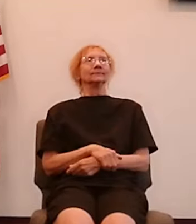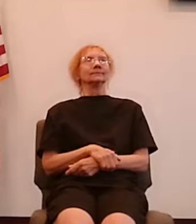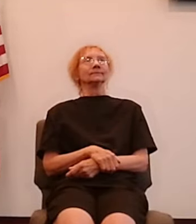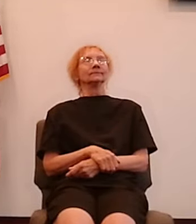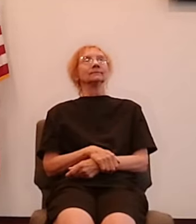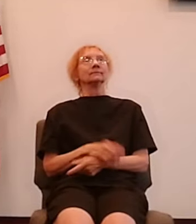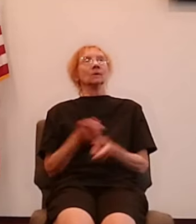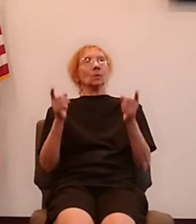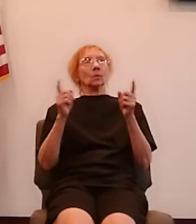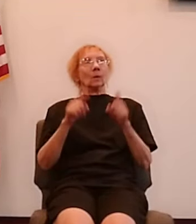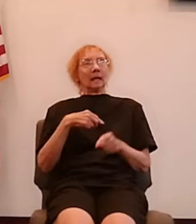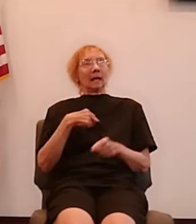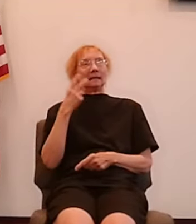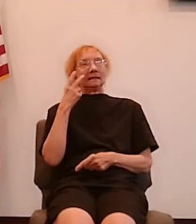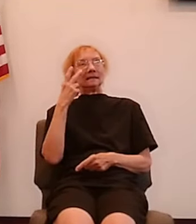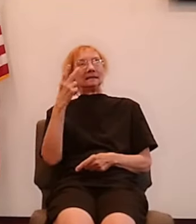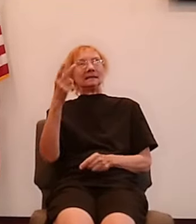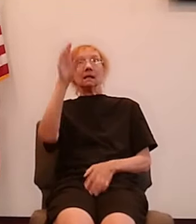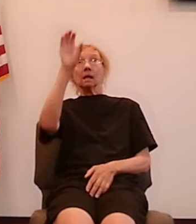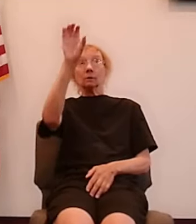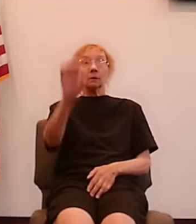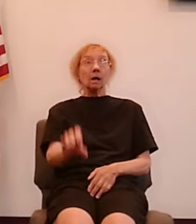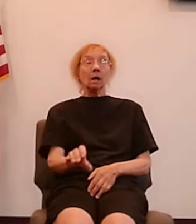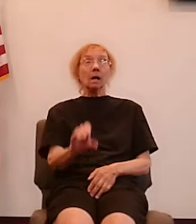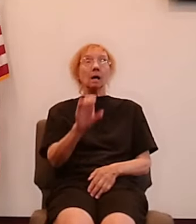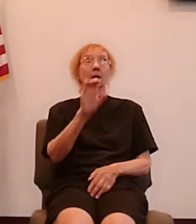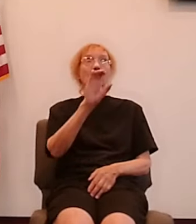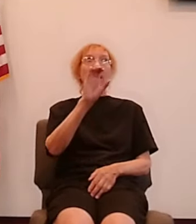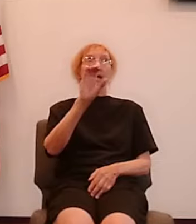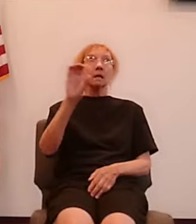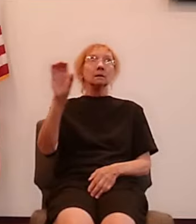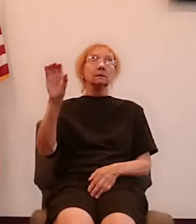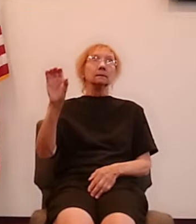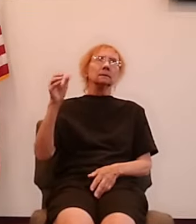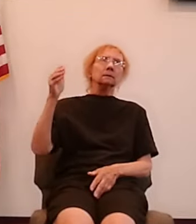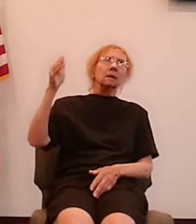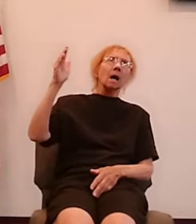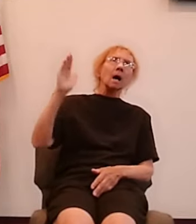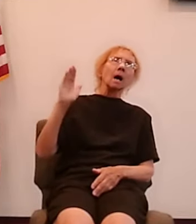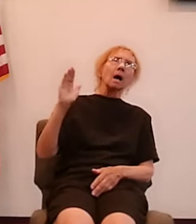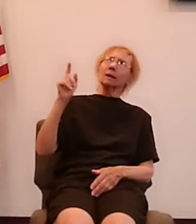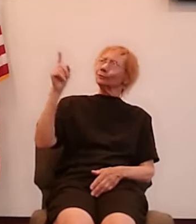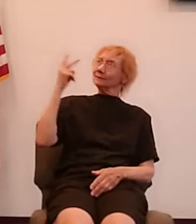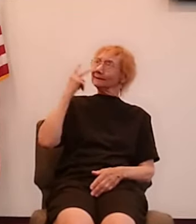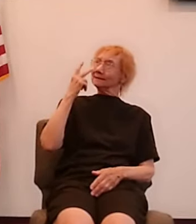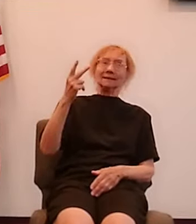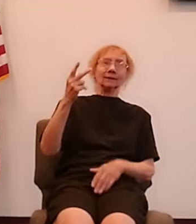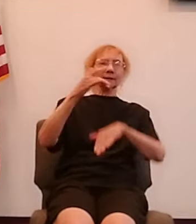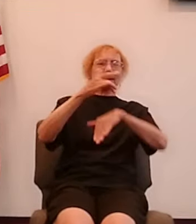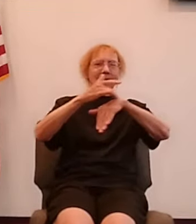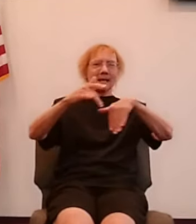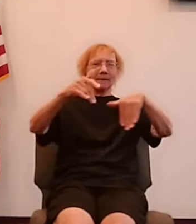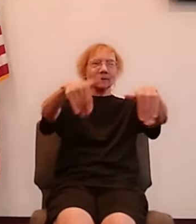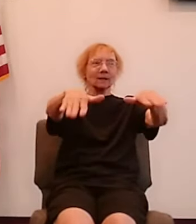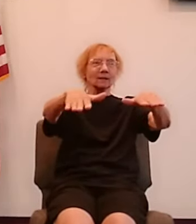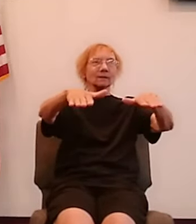When all I see is a cross, God, you see the empty tomb.